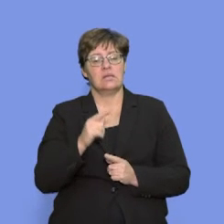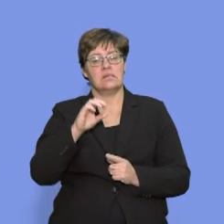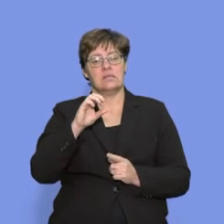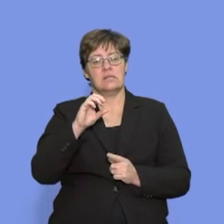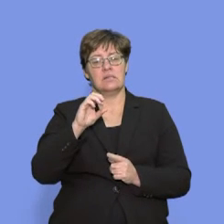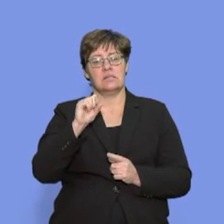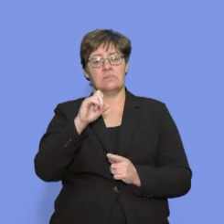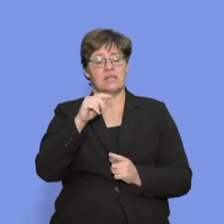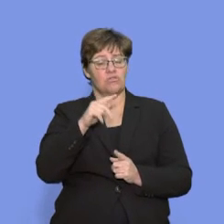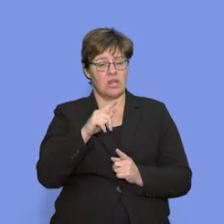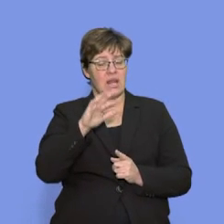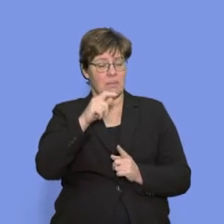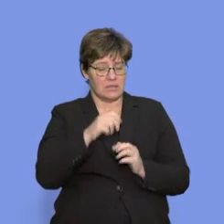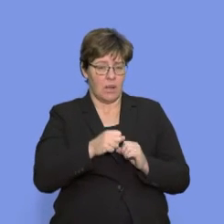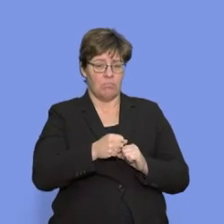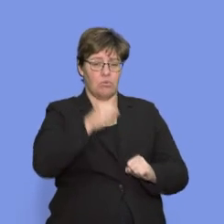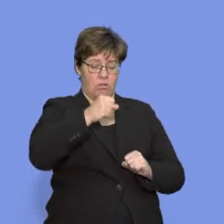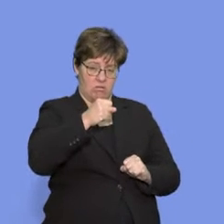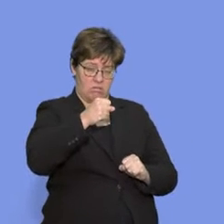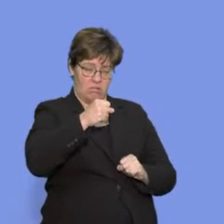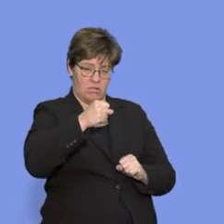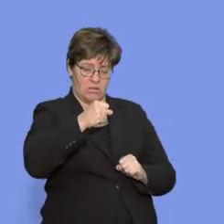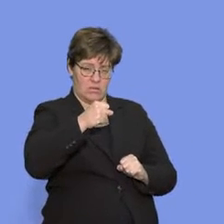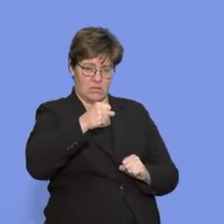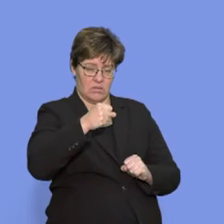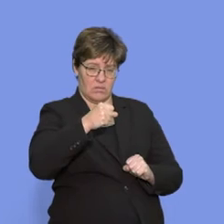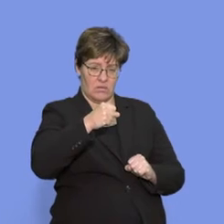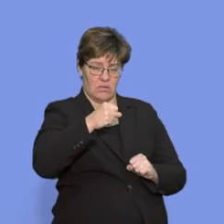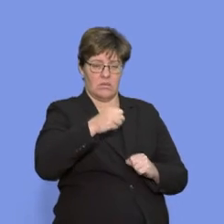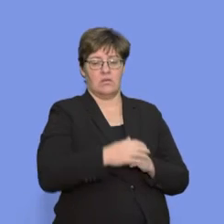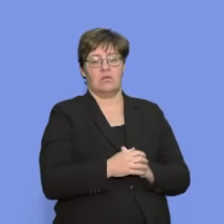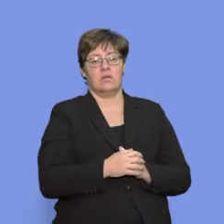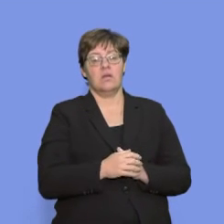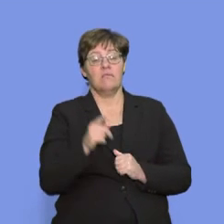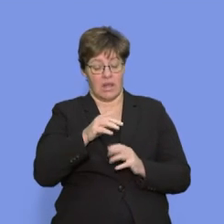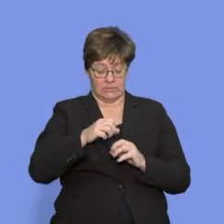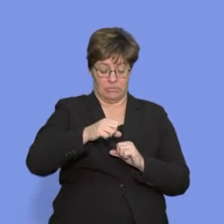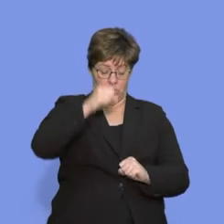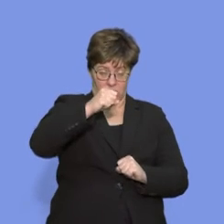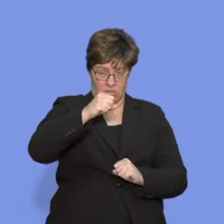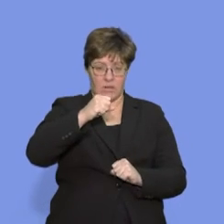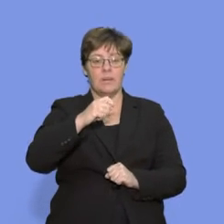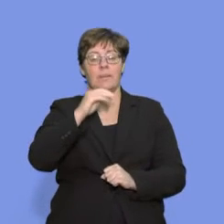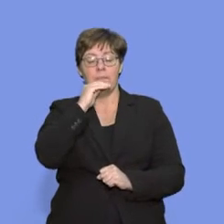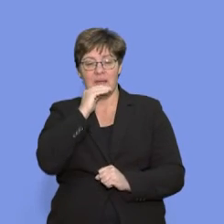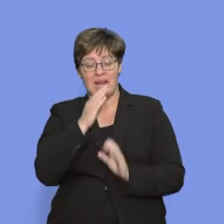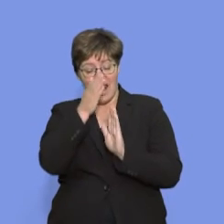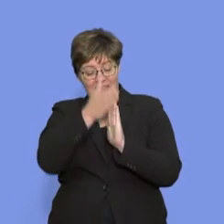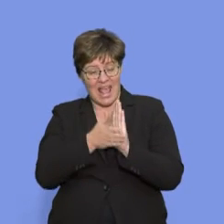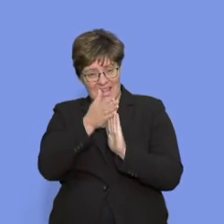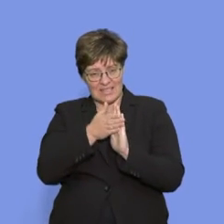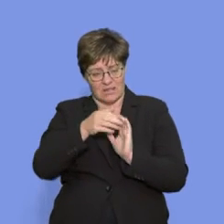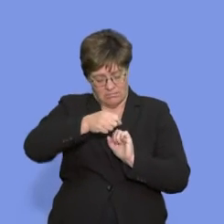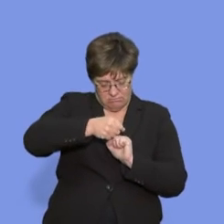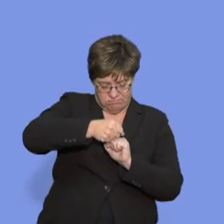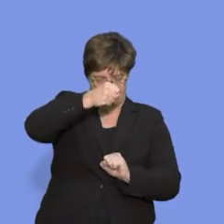ligaments upwards, so they tighten. They are tightening now. And when they are tightening, there's more tension on the lens.